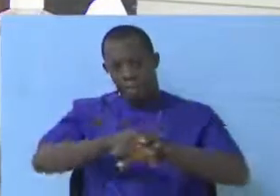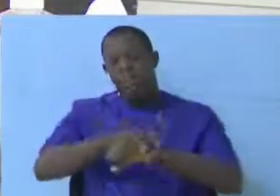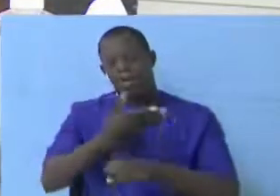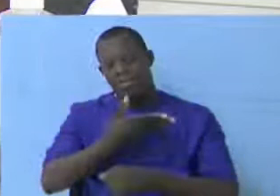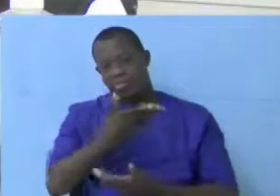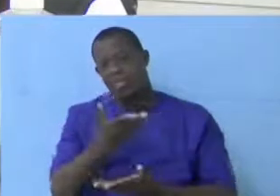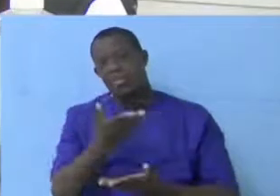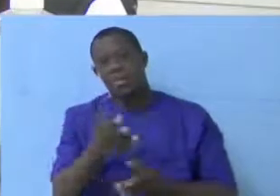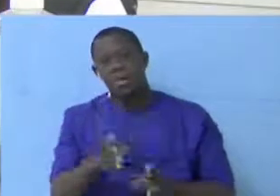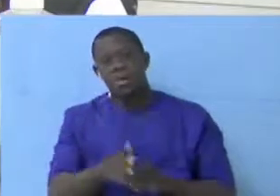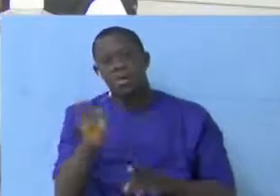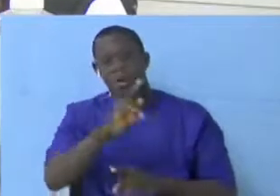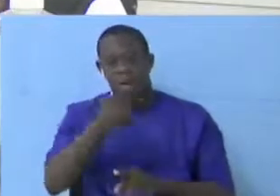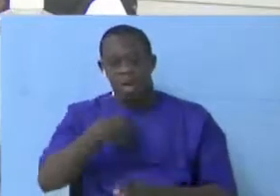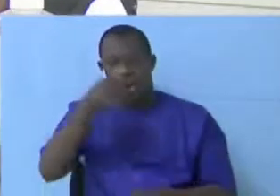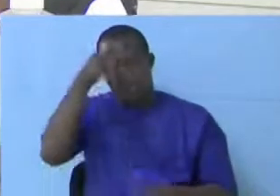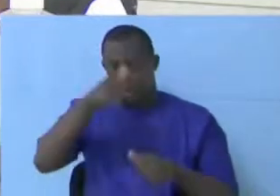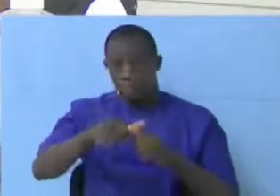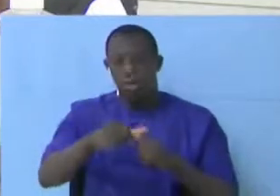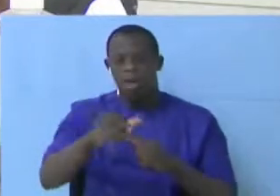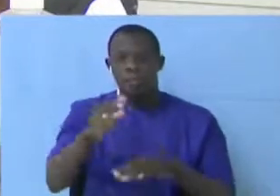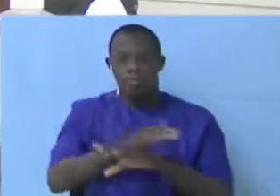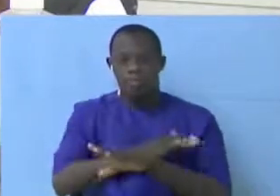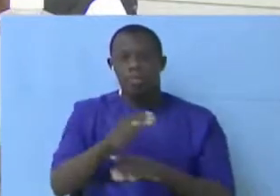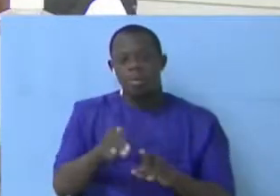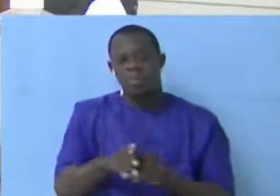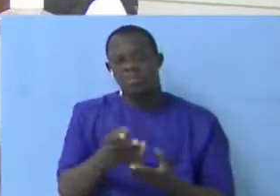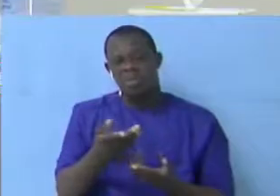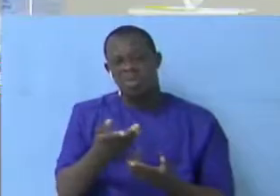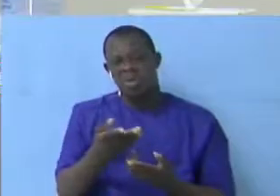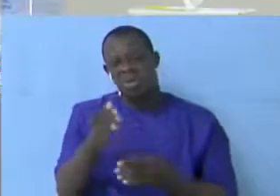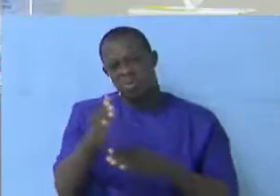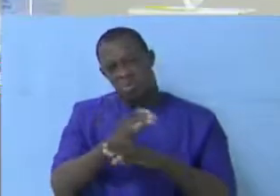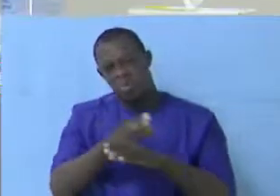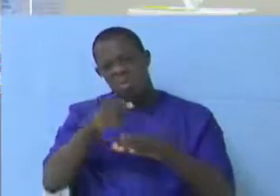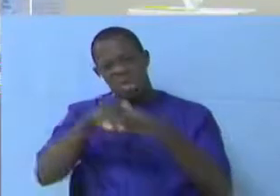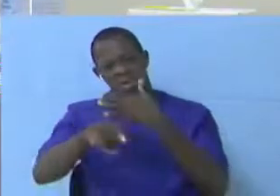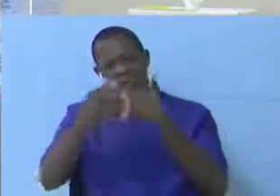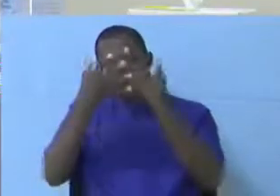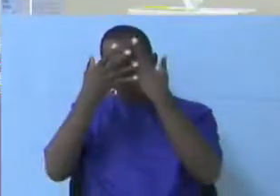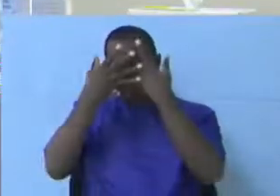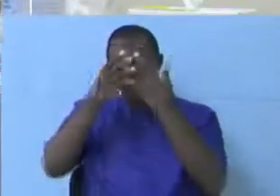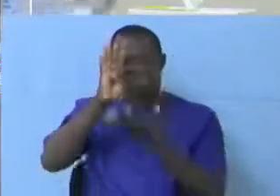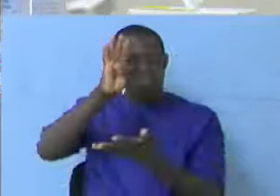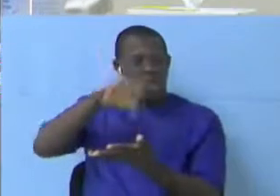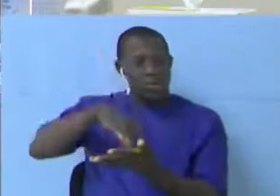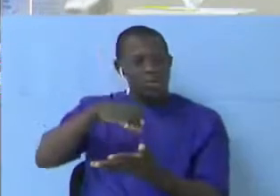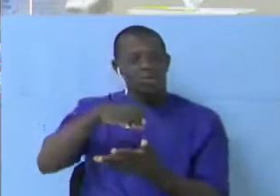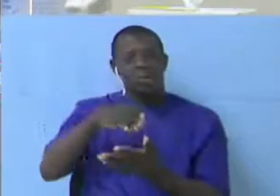the best of my knowledge, he was serving. He served sentence, or he was serving sentence.